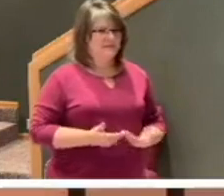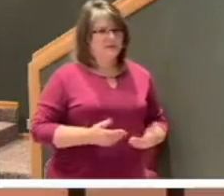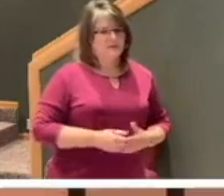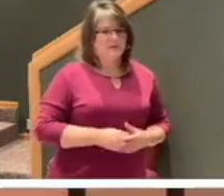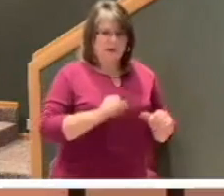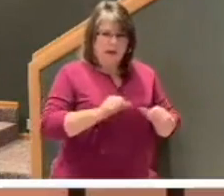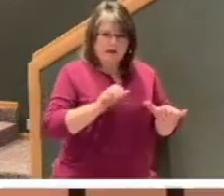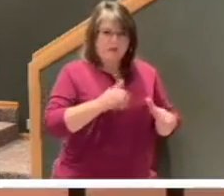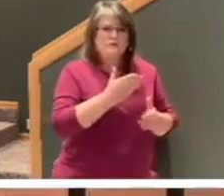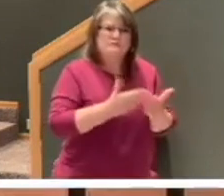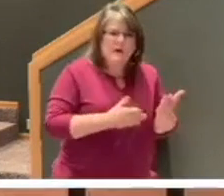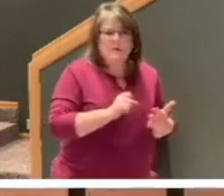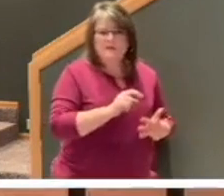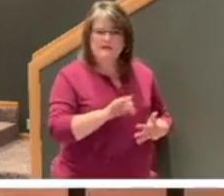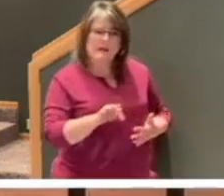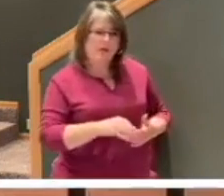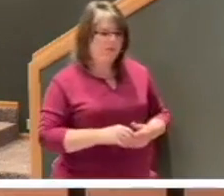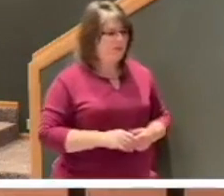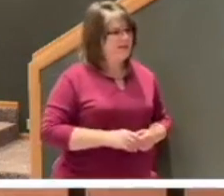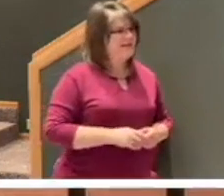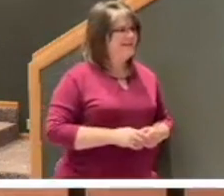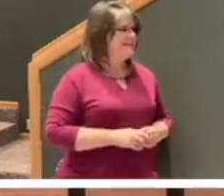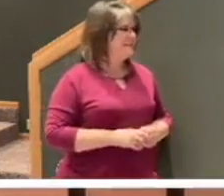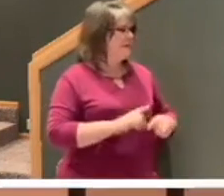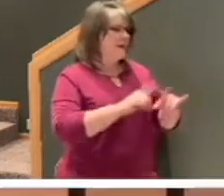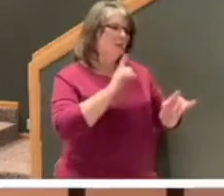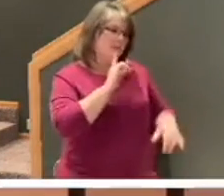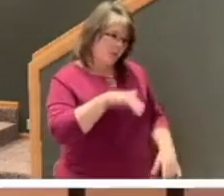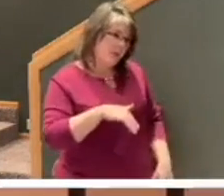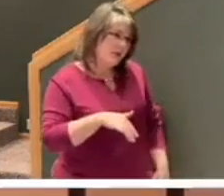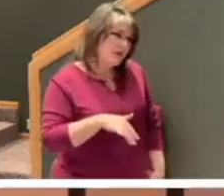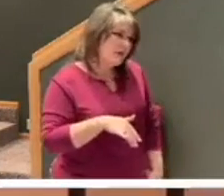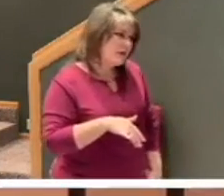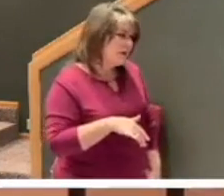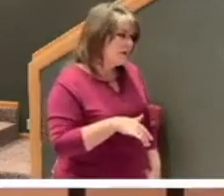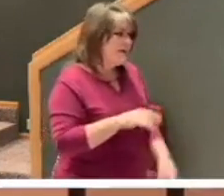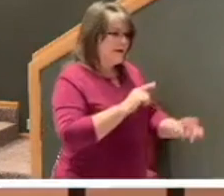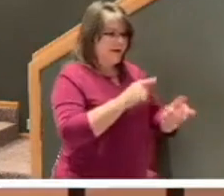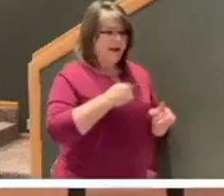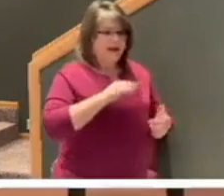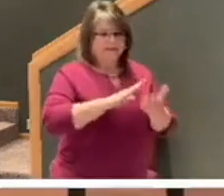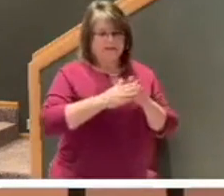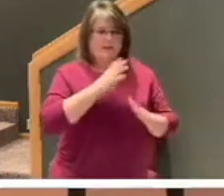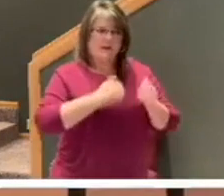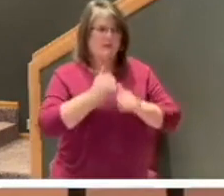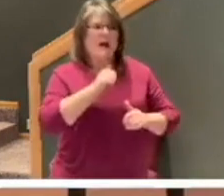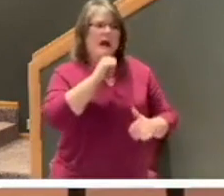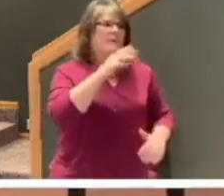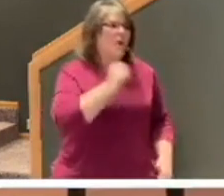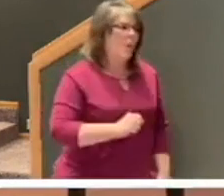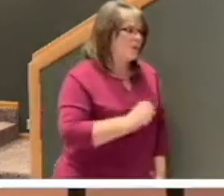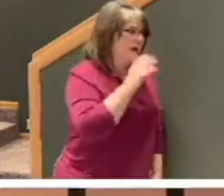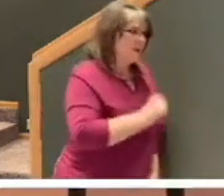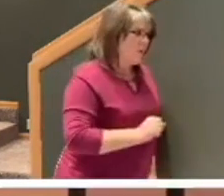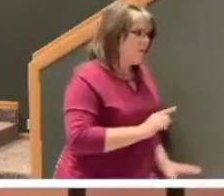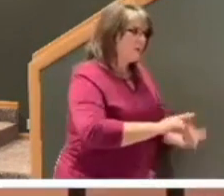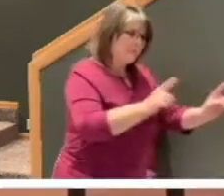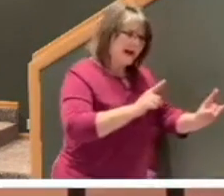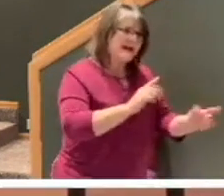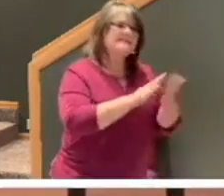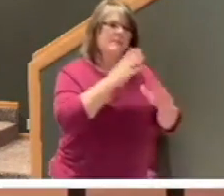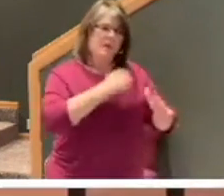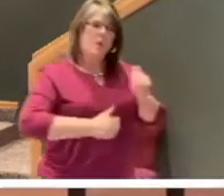I can do some stuff. But really, as I've gotten older, I'm not old, but as I've gotten